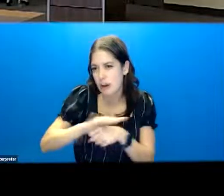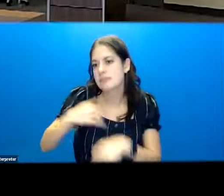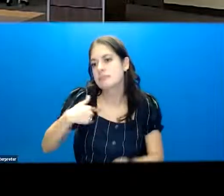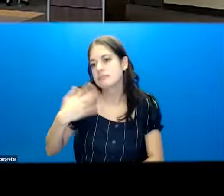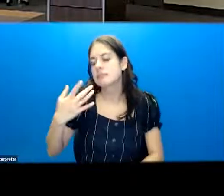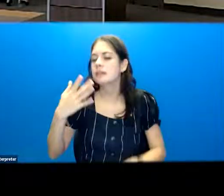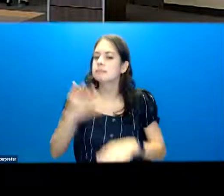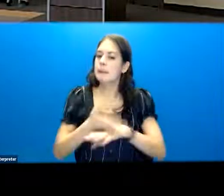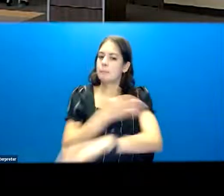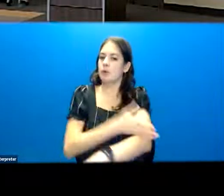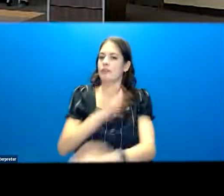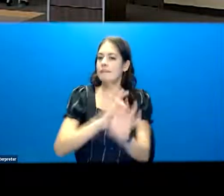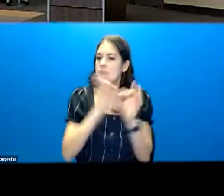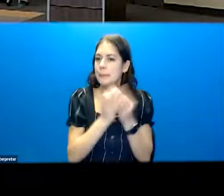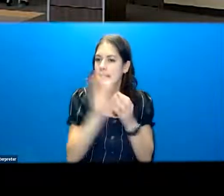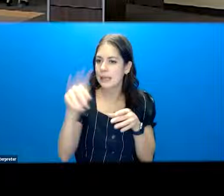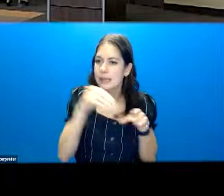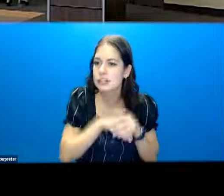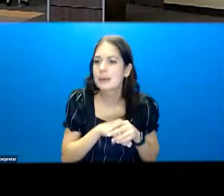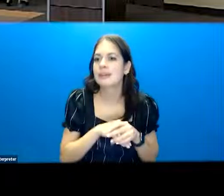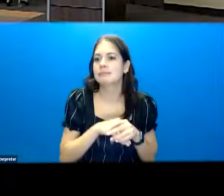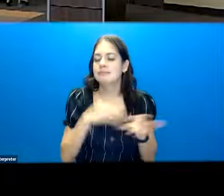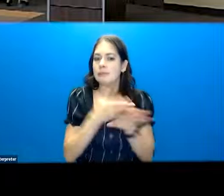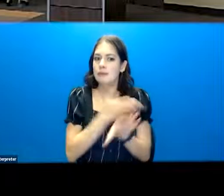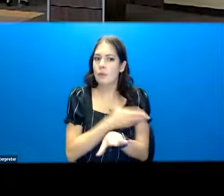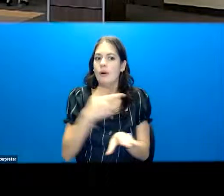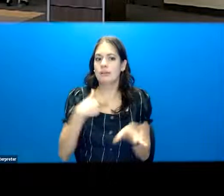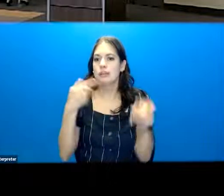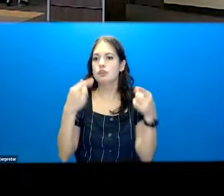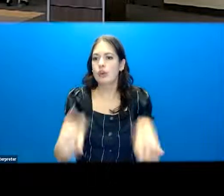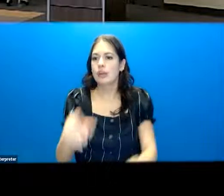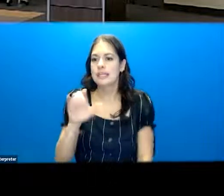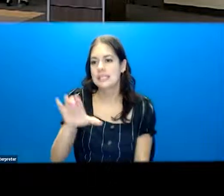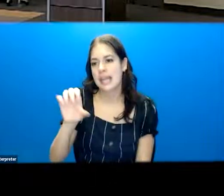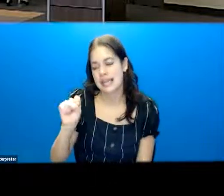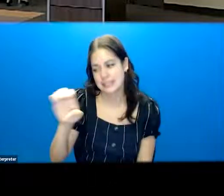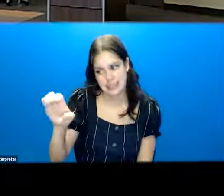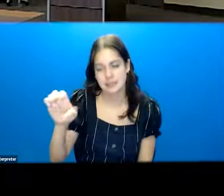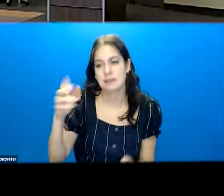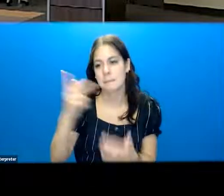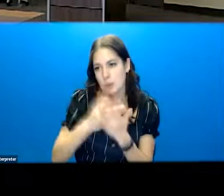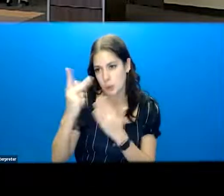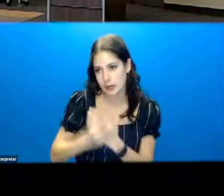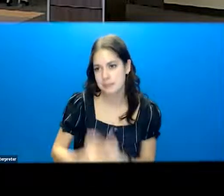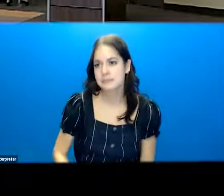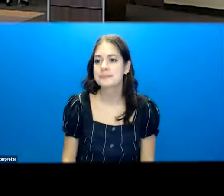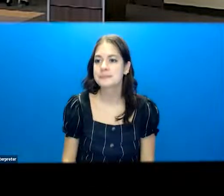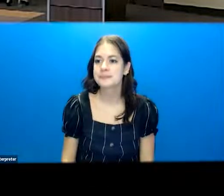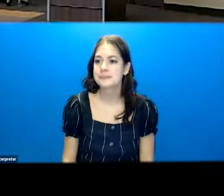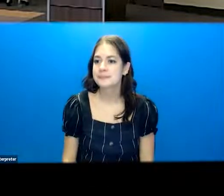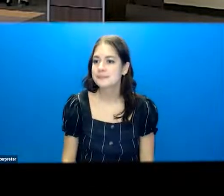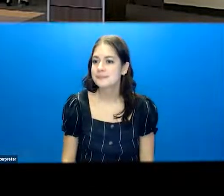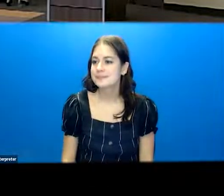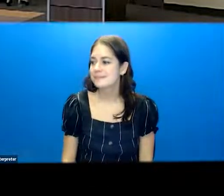to improving family engagement prior to and during CSC programs.